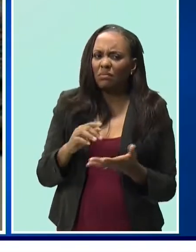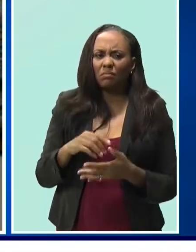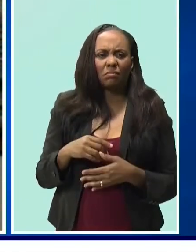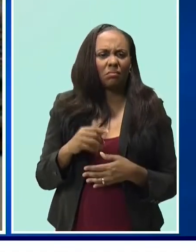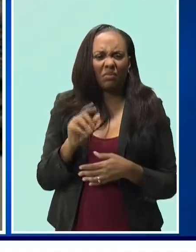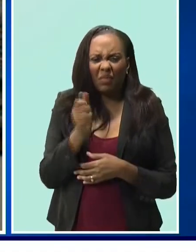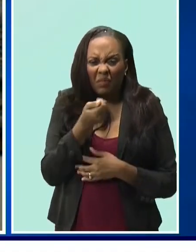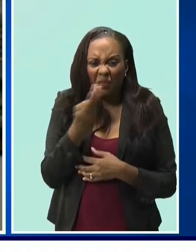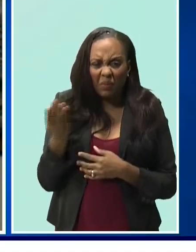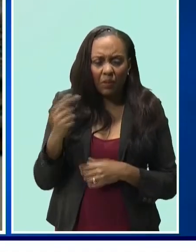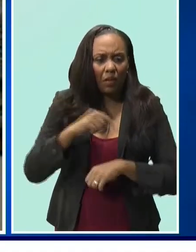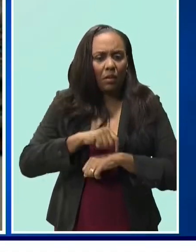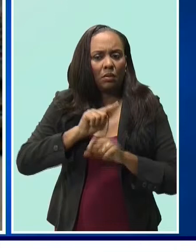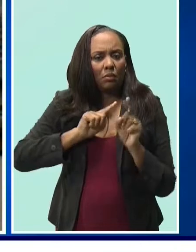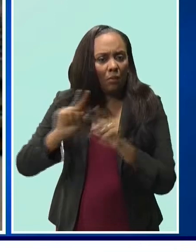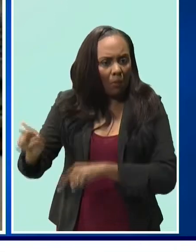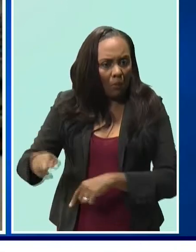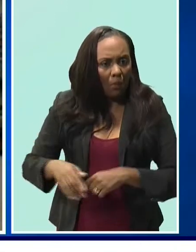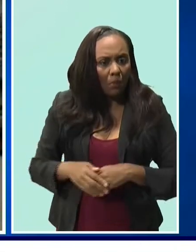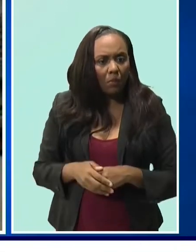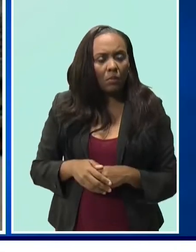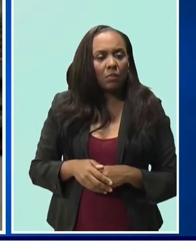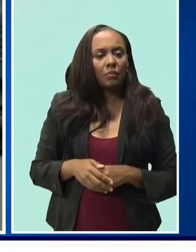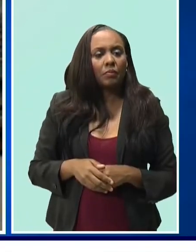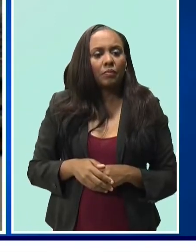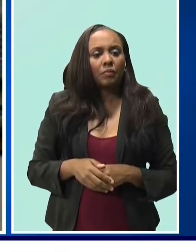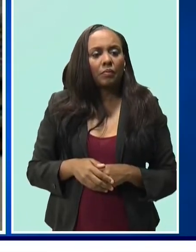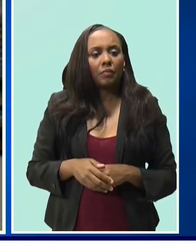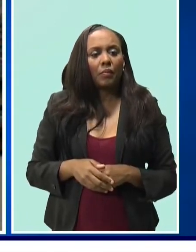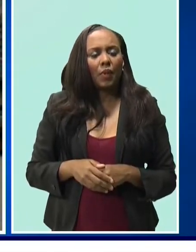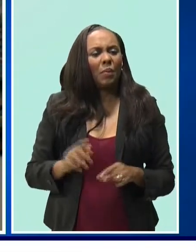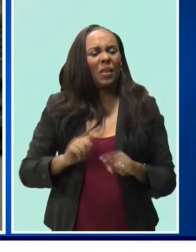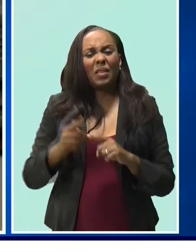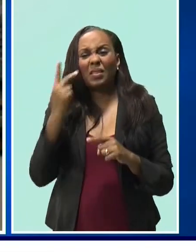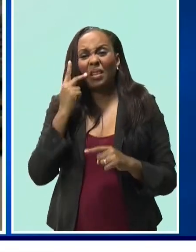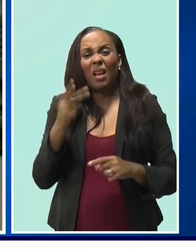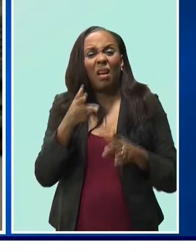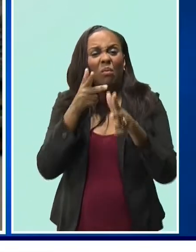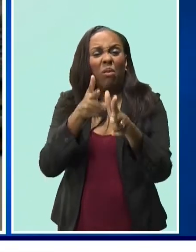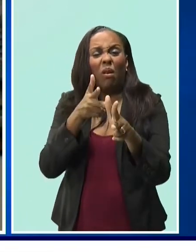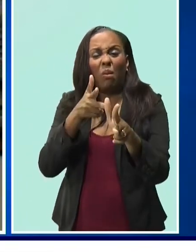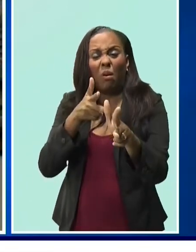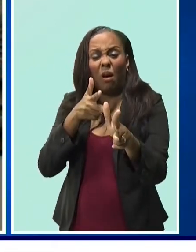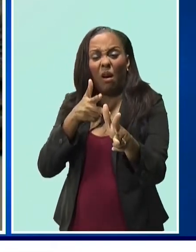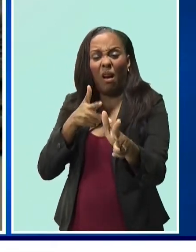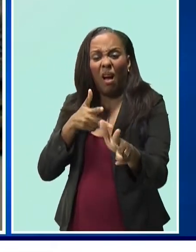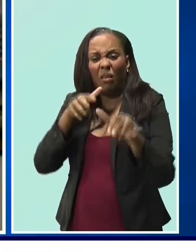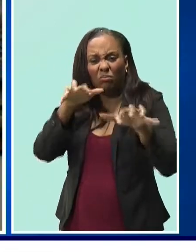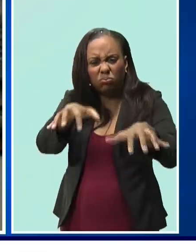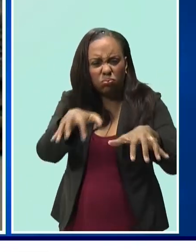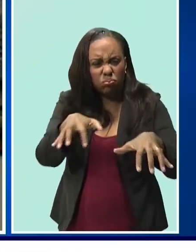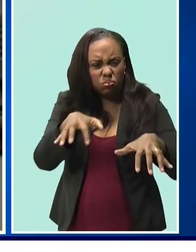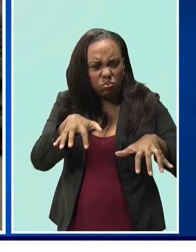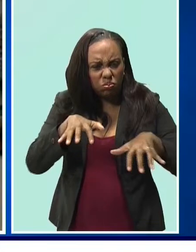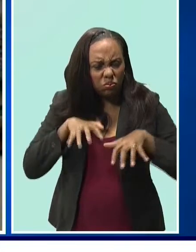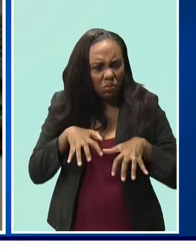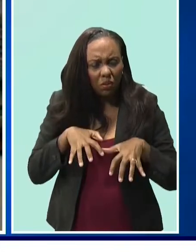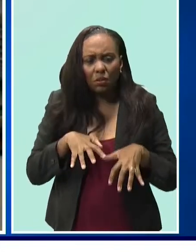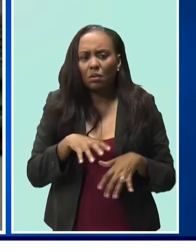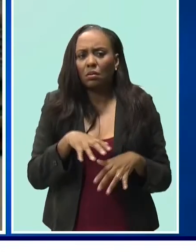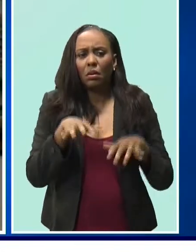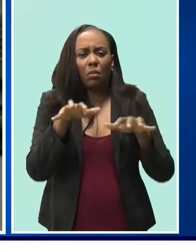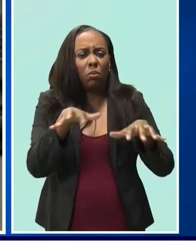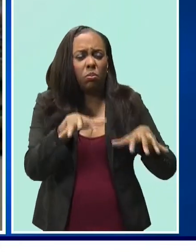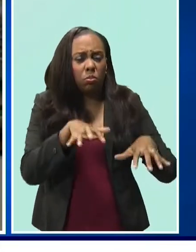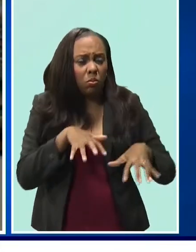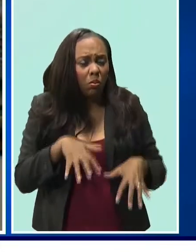that people should be on the street. And the level of vehicular traffic you're seeing on the street is really close to what you would expect